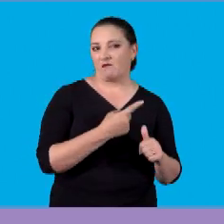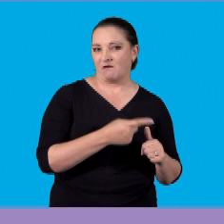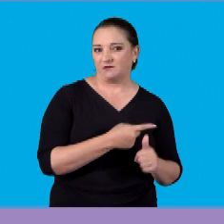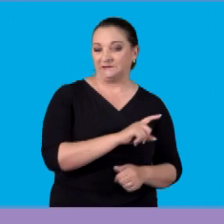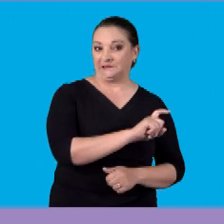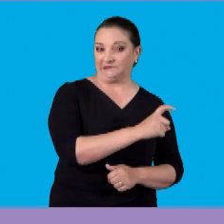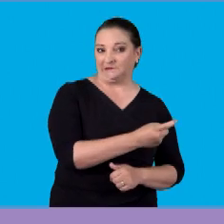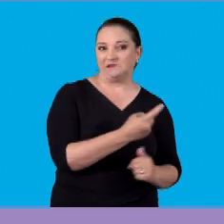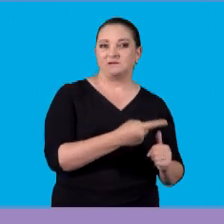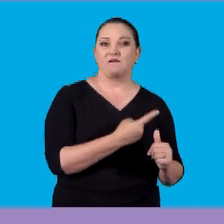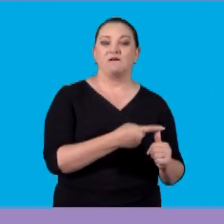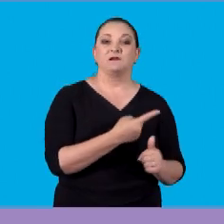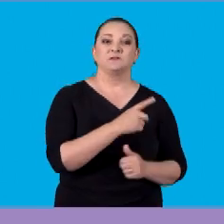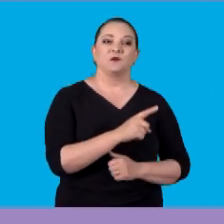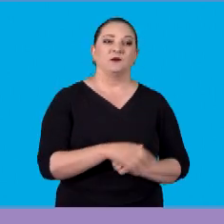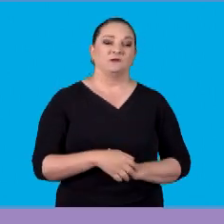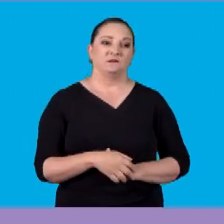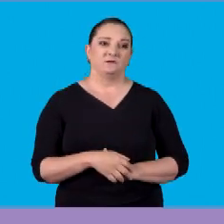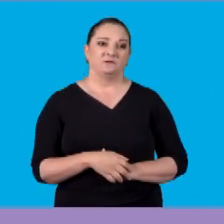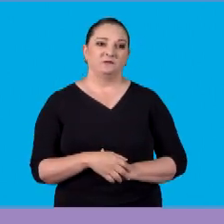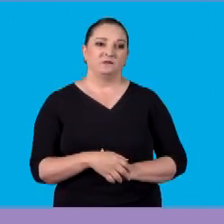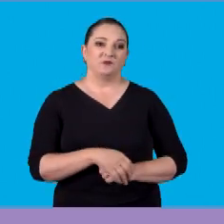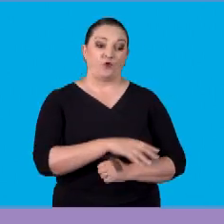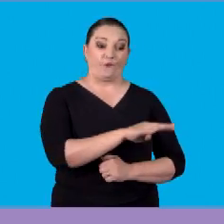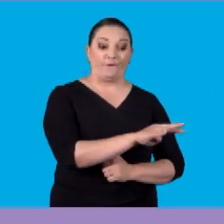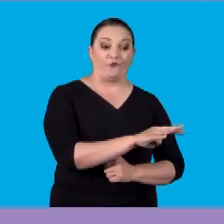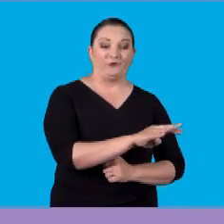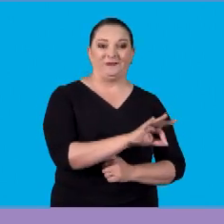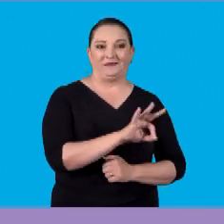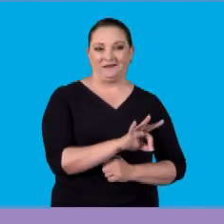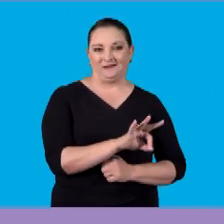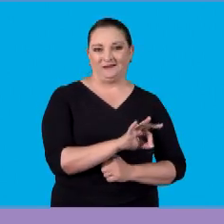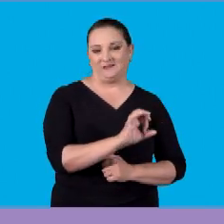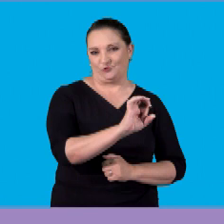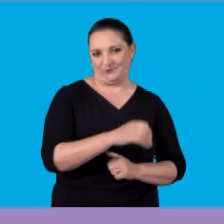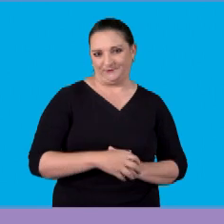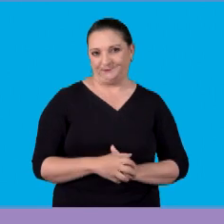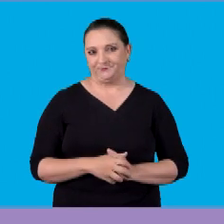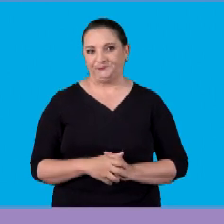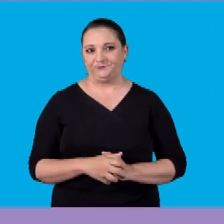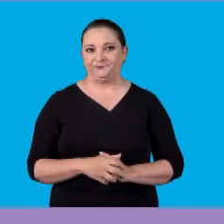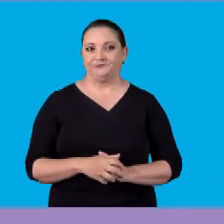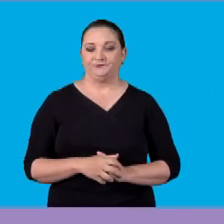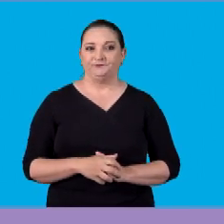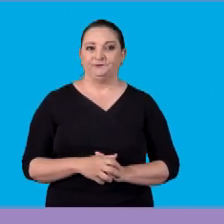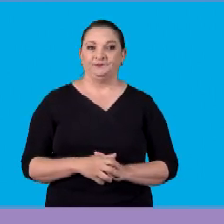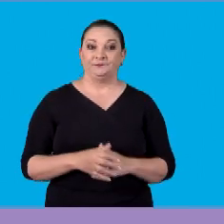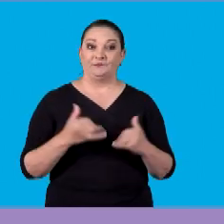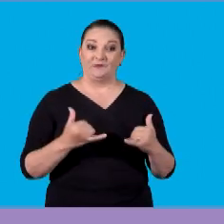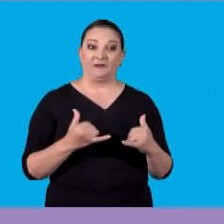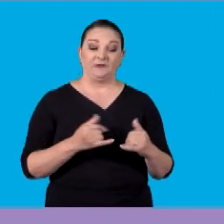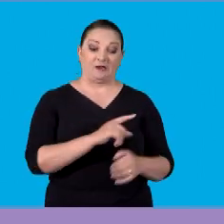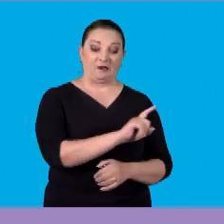means that our X is equals to a 43 degrees.